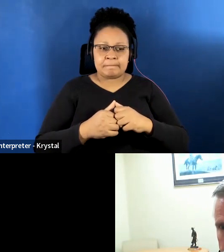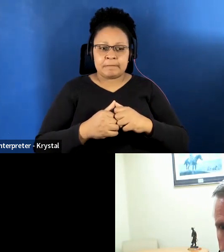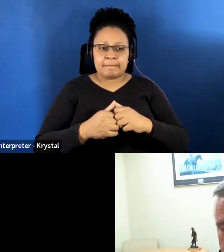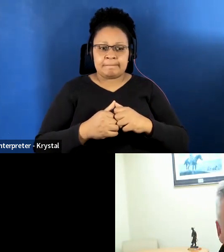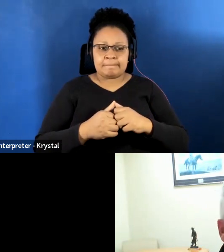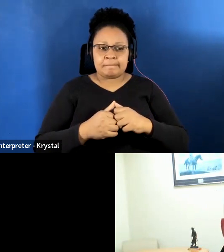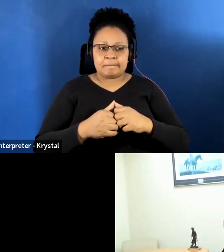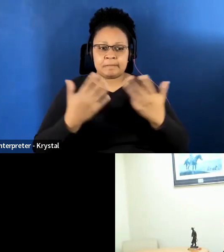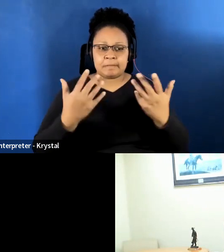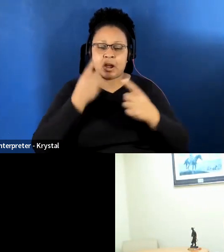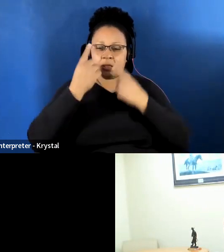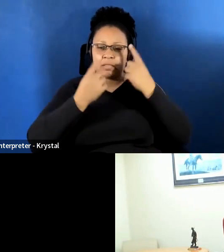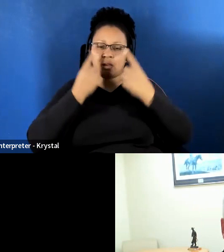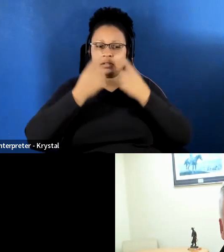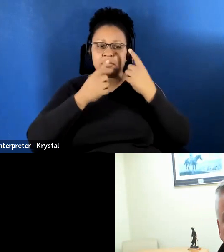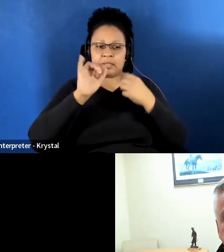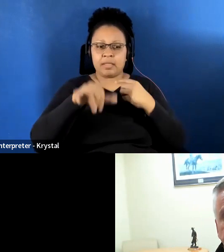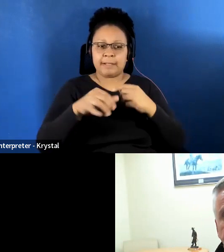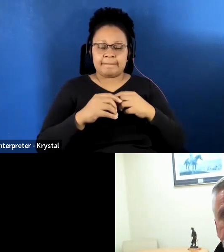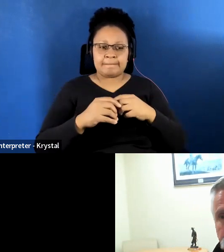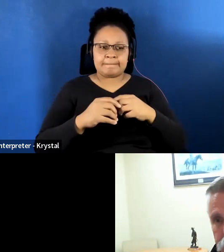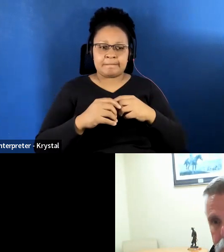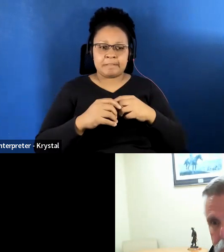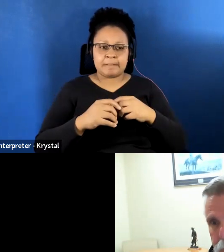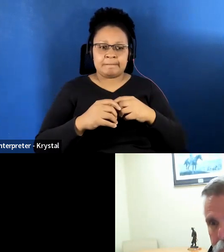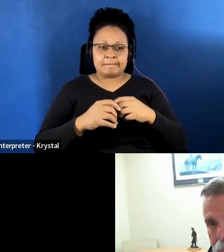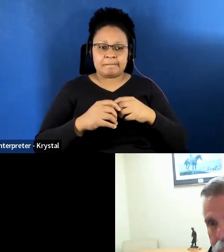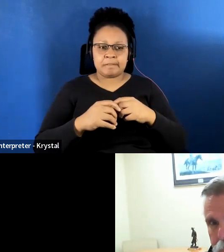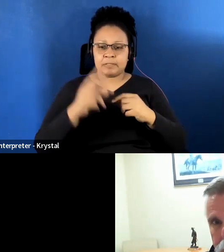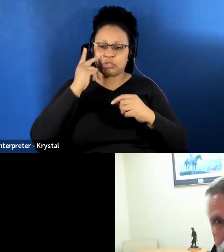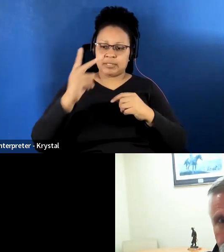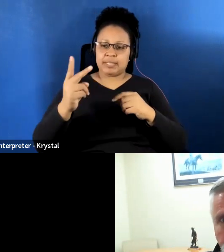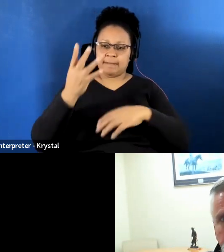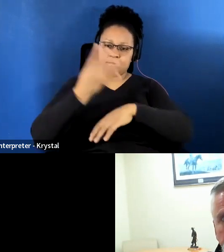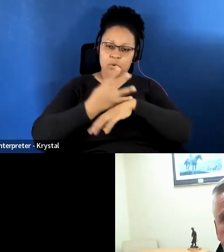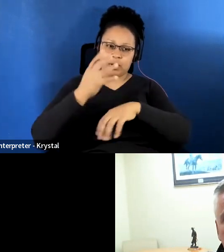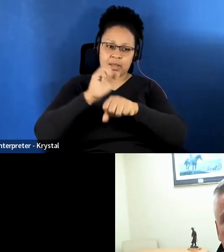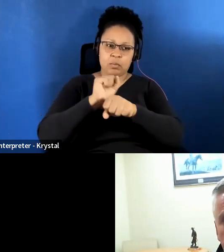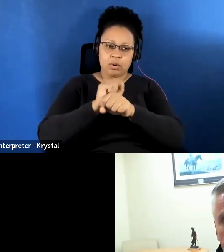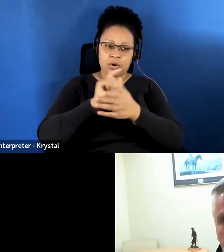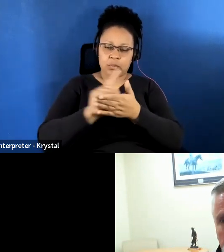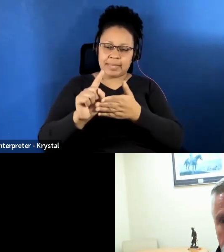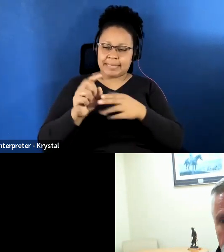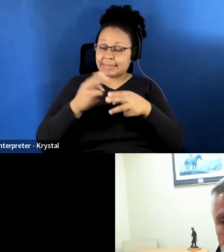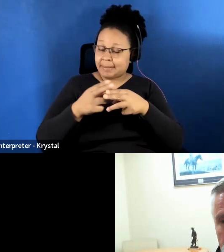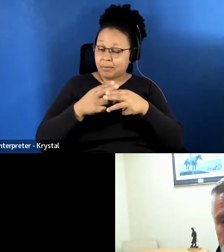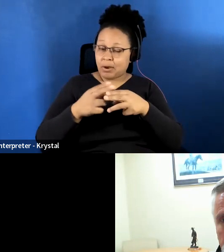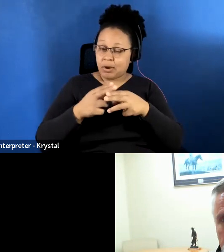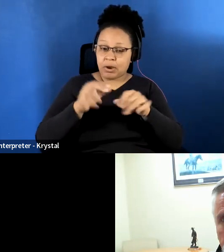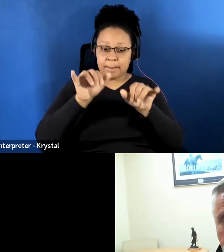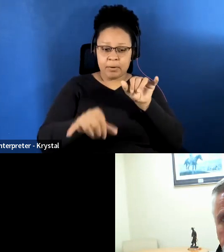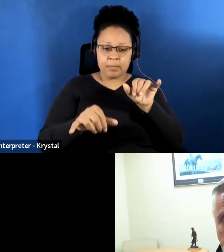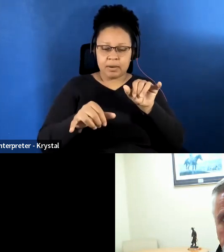So what are our thoughts on that? Would you see the 4-day work week being temporary or permanent?